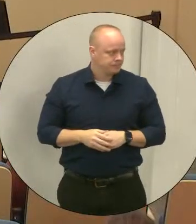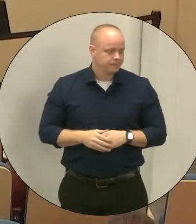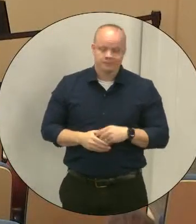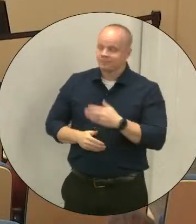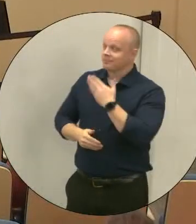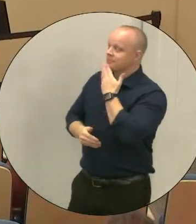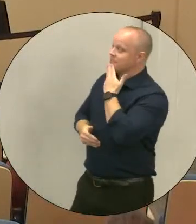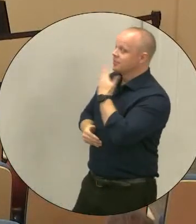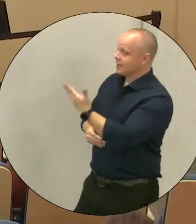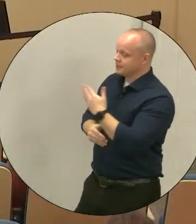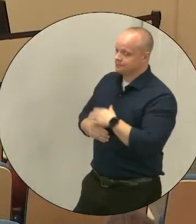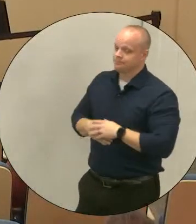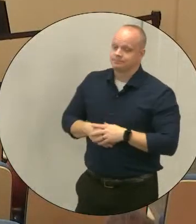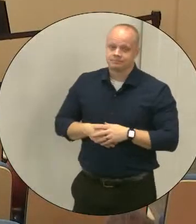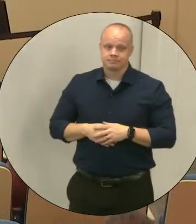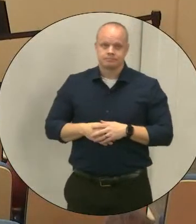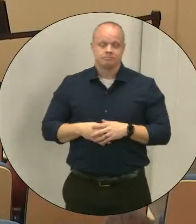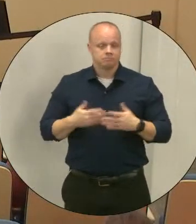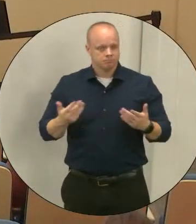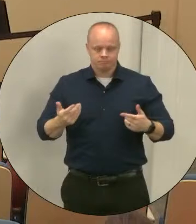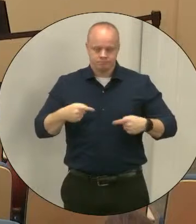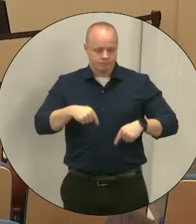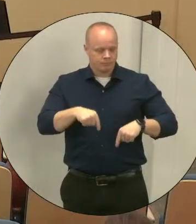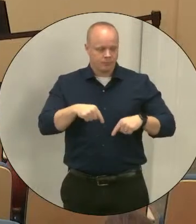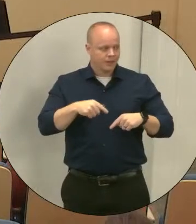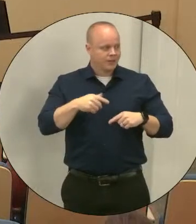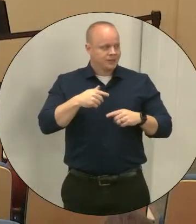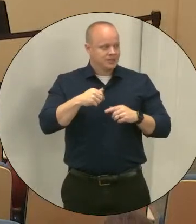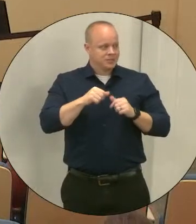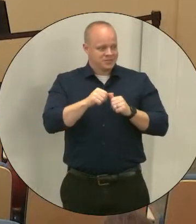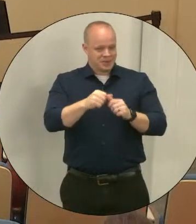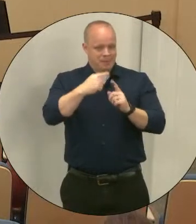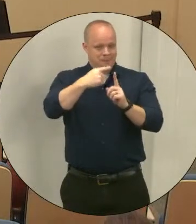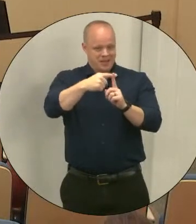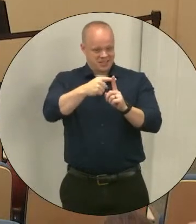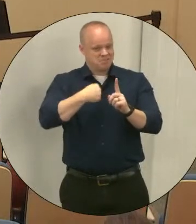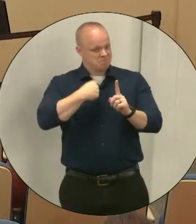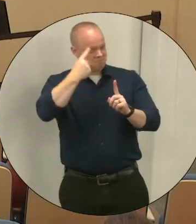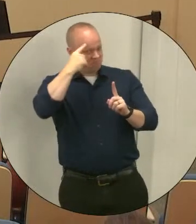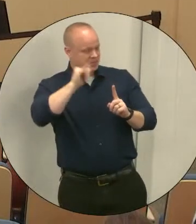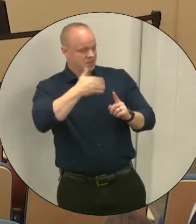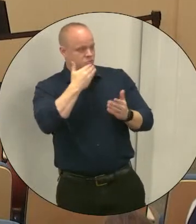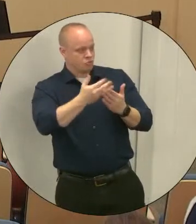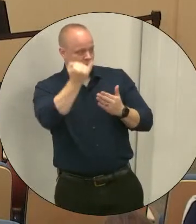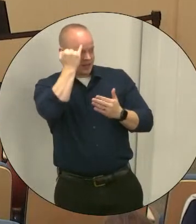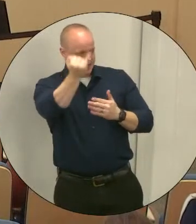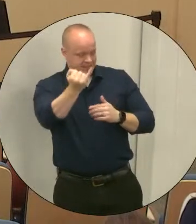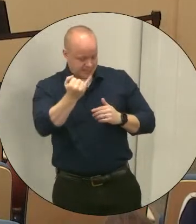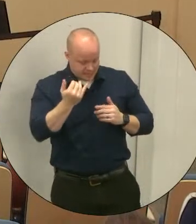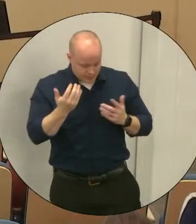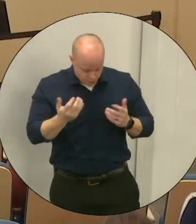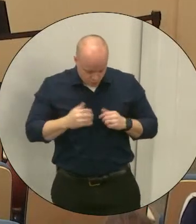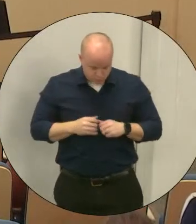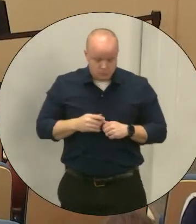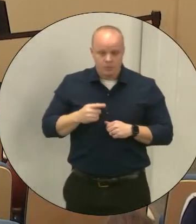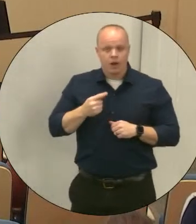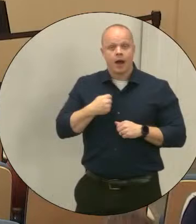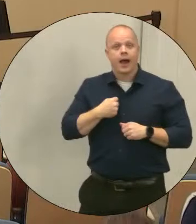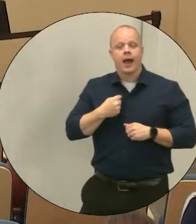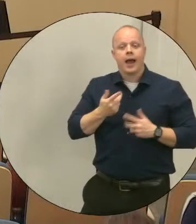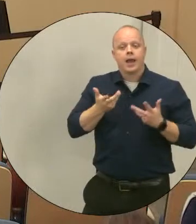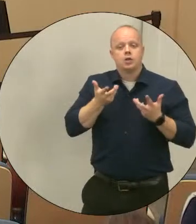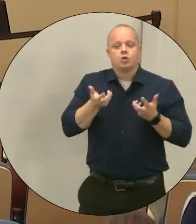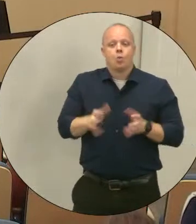Thank you. In the spirit of staying positive, and I do think that's a great idea, so I don't